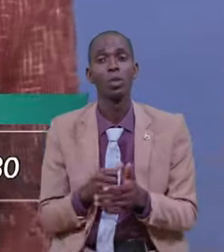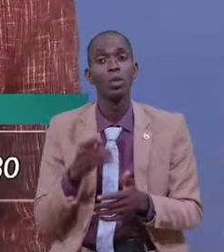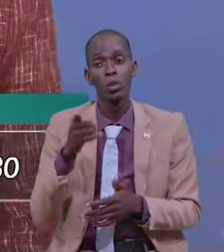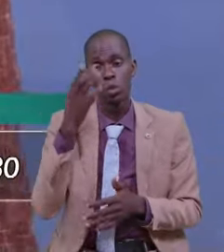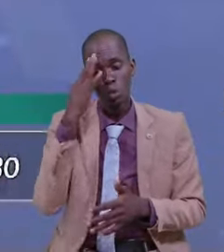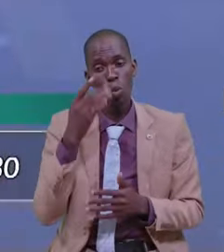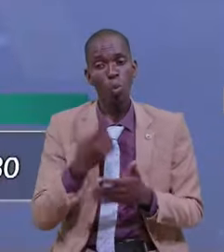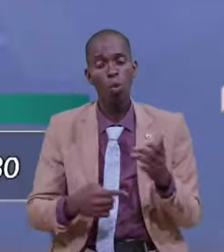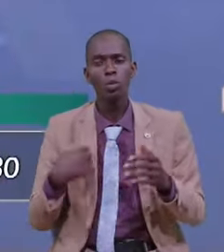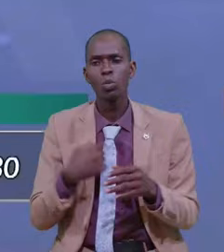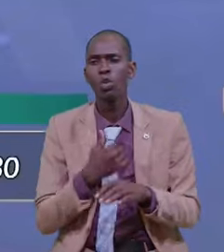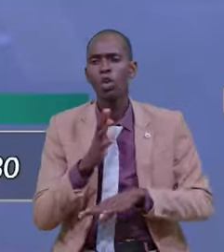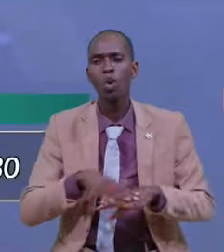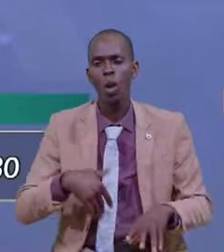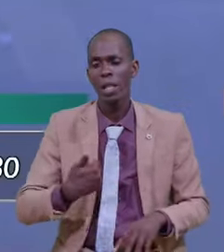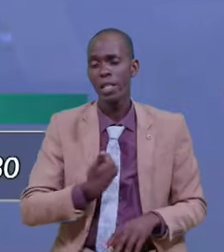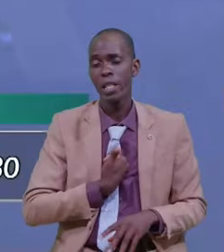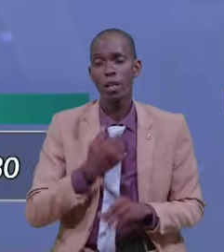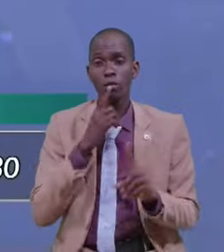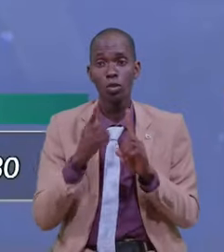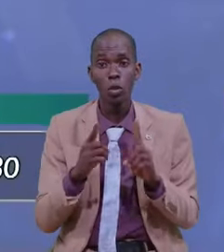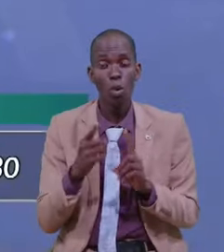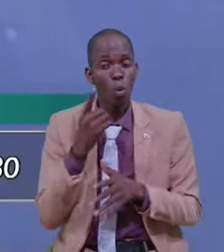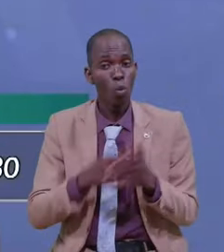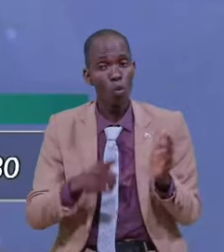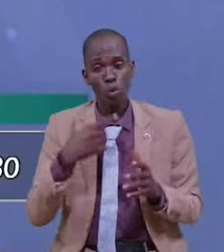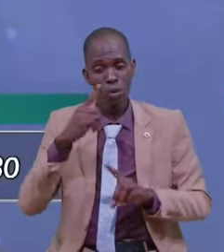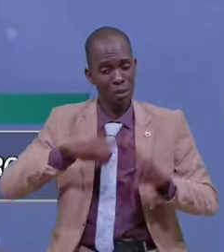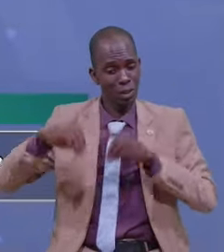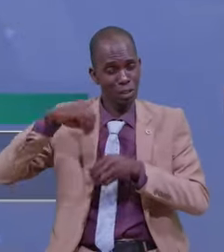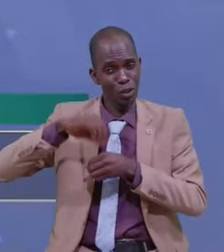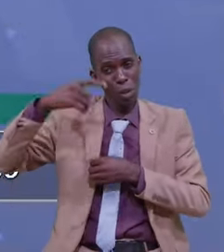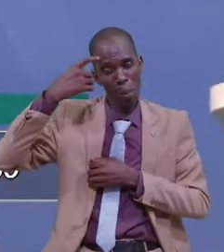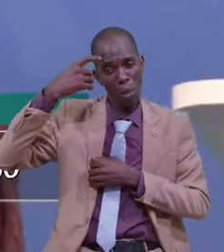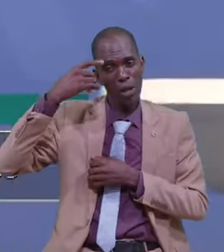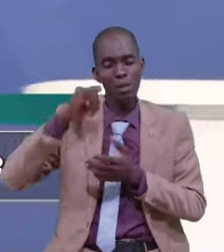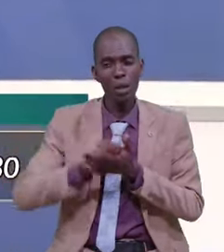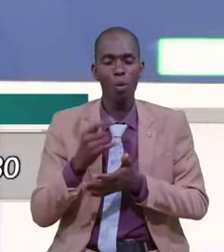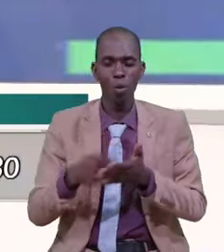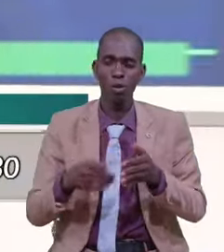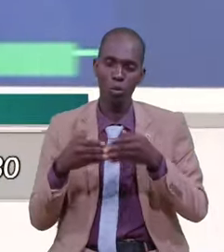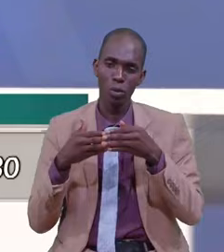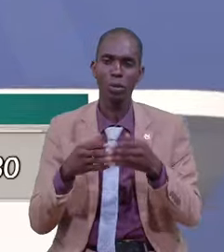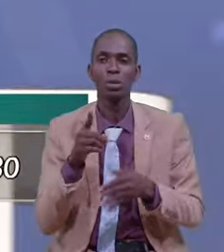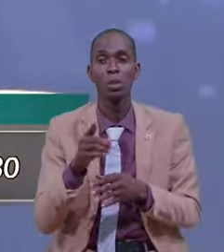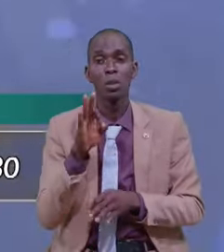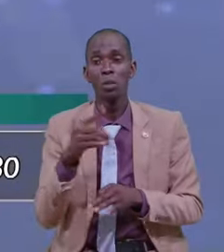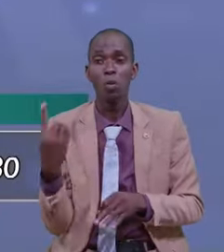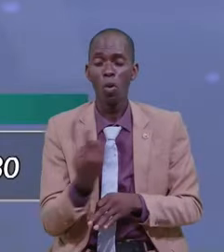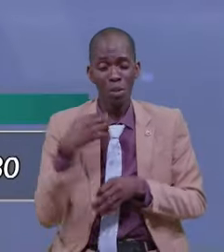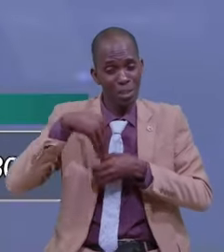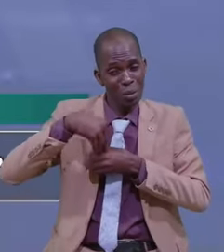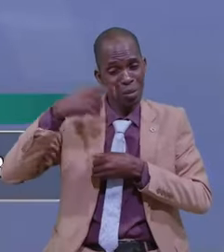mind, that's what your mind will lean towards. If you're always saying, I cannot, mathematics,